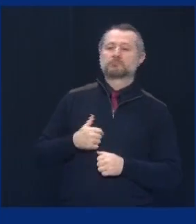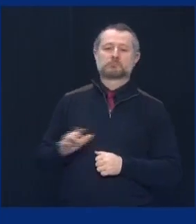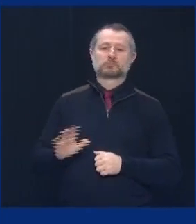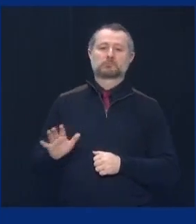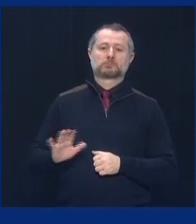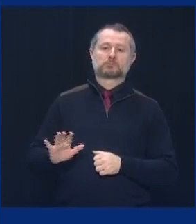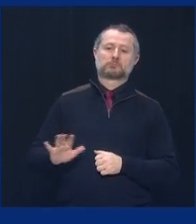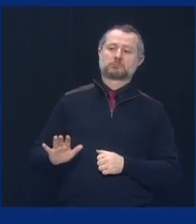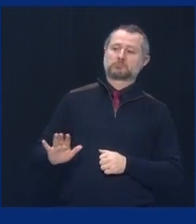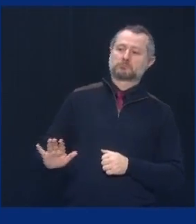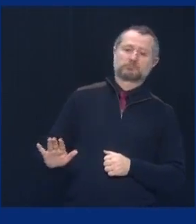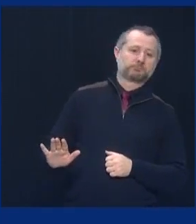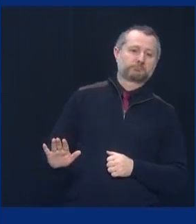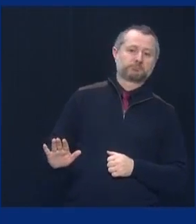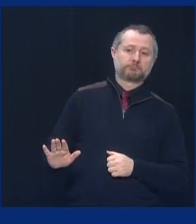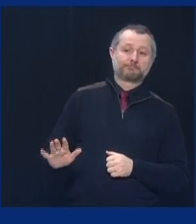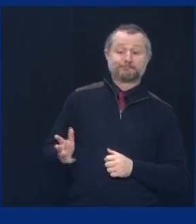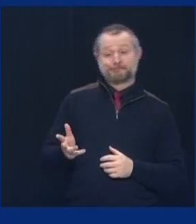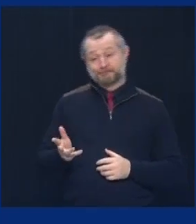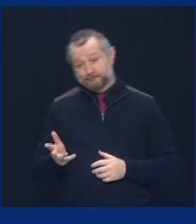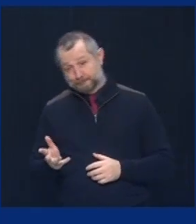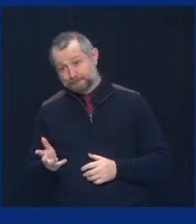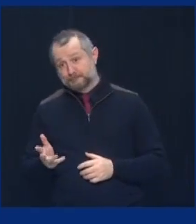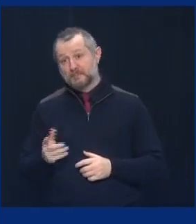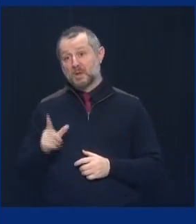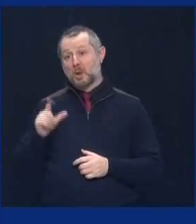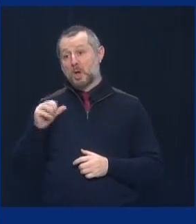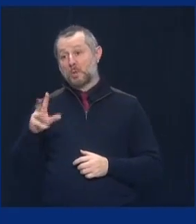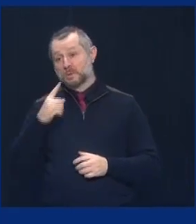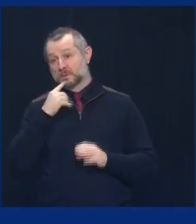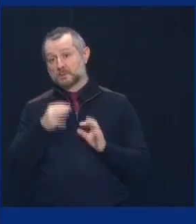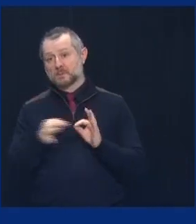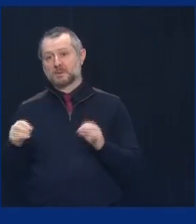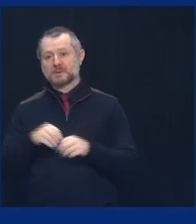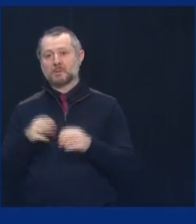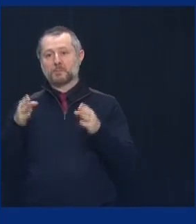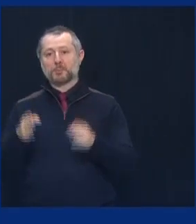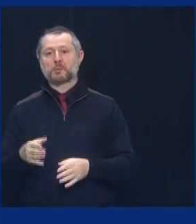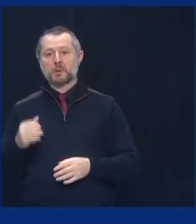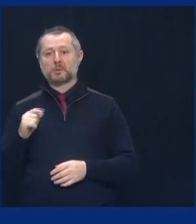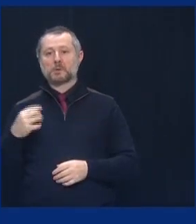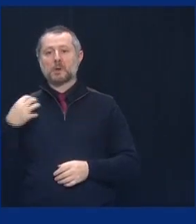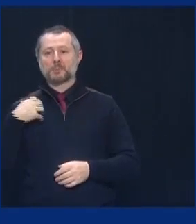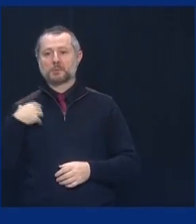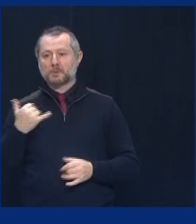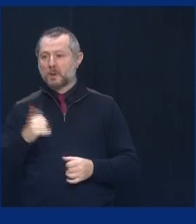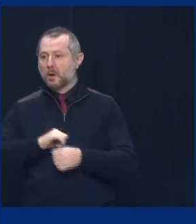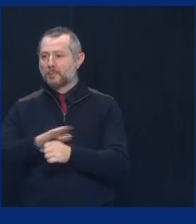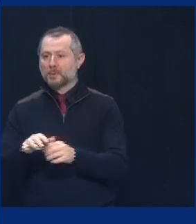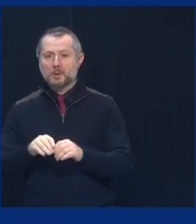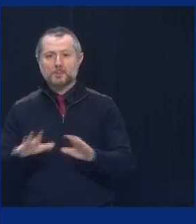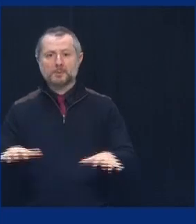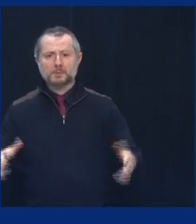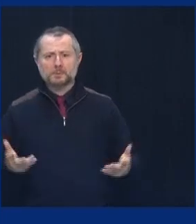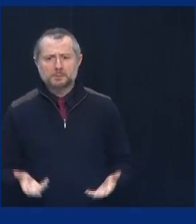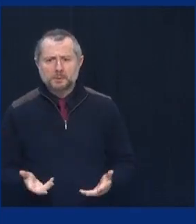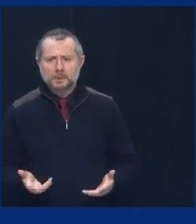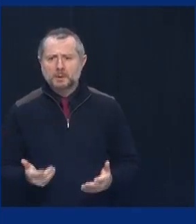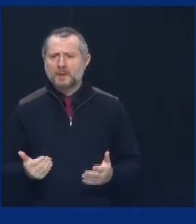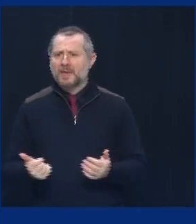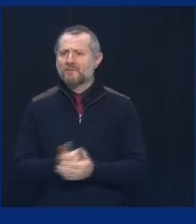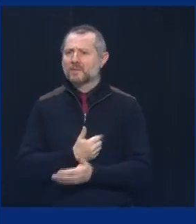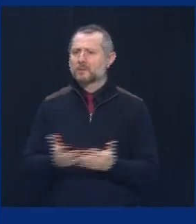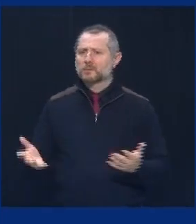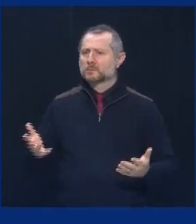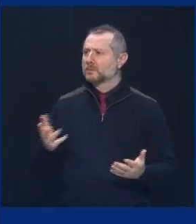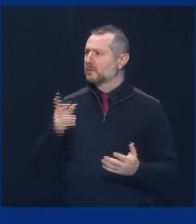You could say, but as a matter of common sense, well, the law says in person at the Capitol, but we're in the middle of a pandemic and everything is now virtual, and why don't